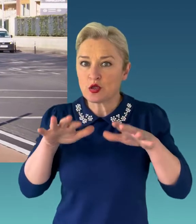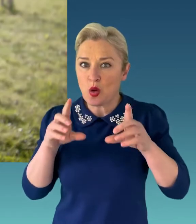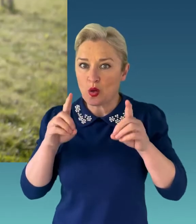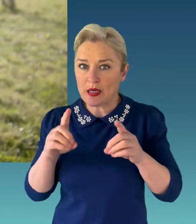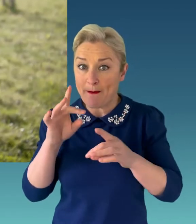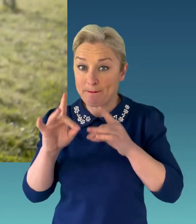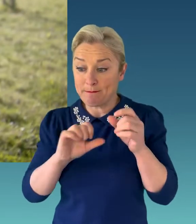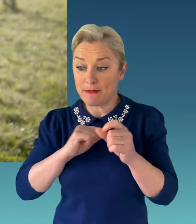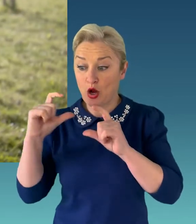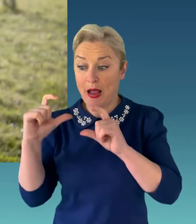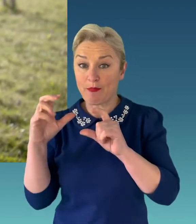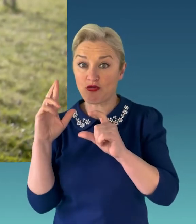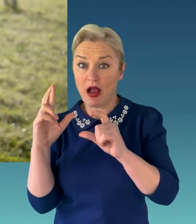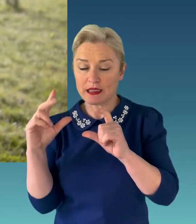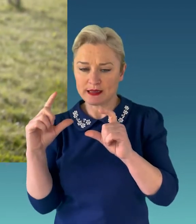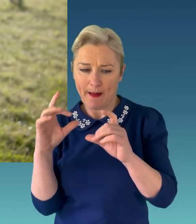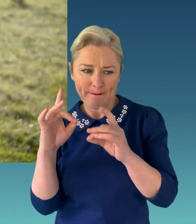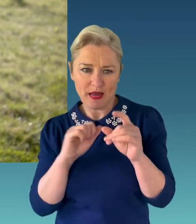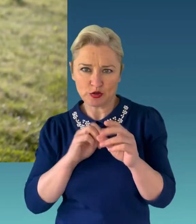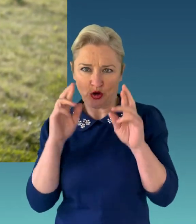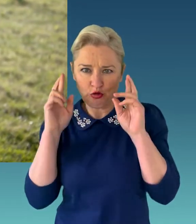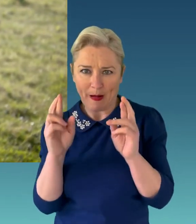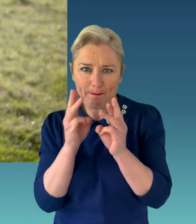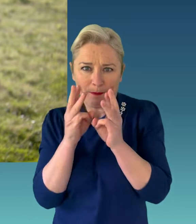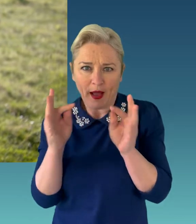aligned, just to make sure you get the best possible images.